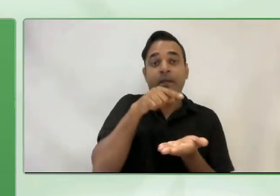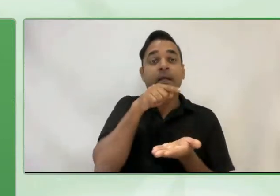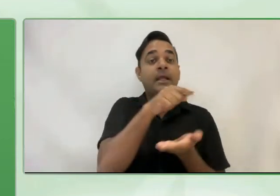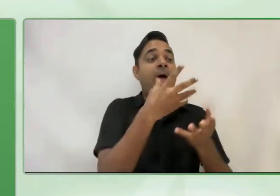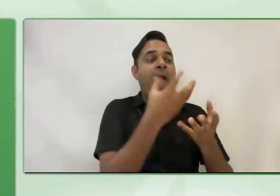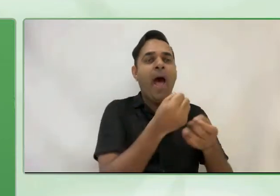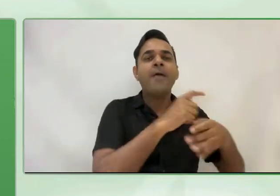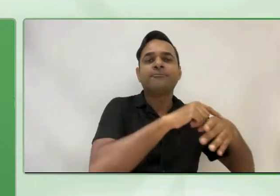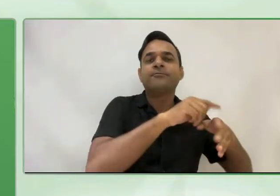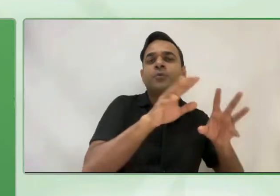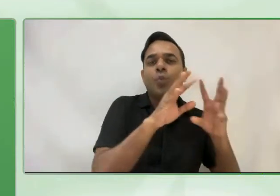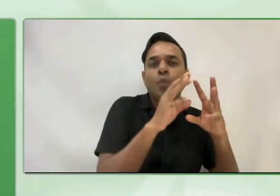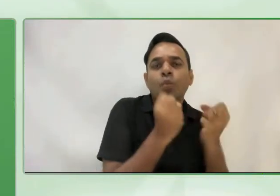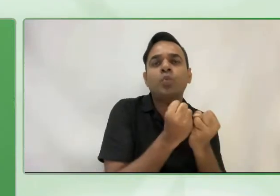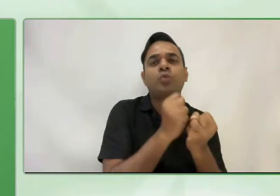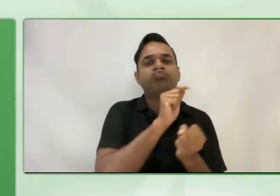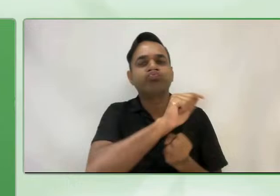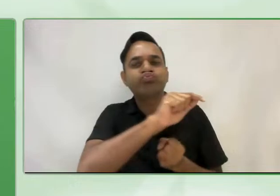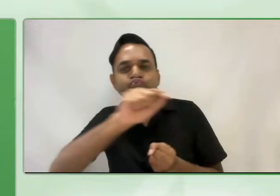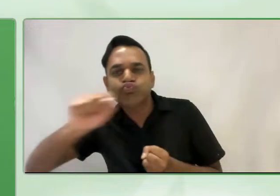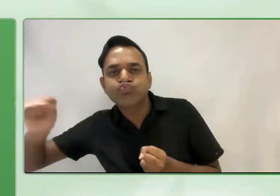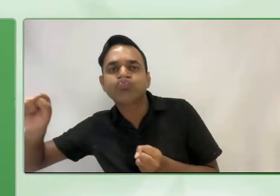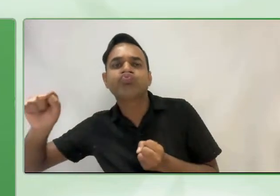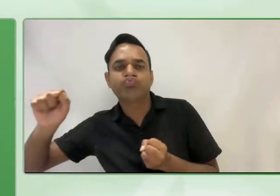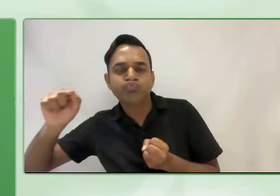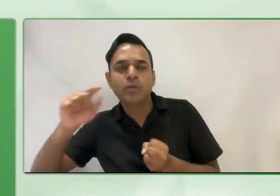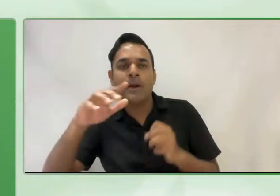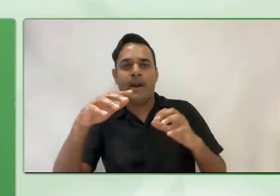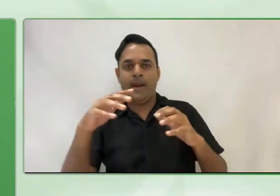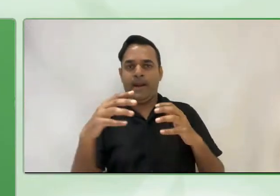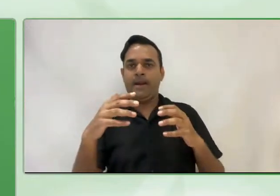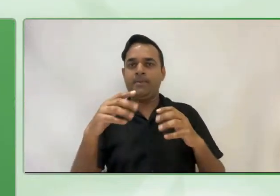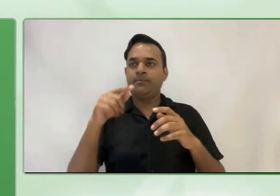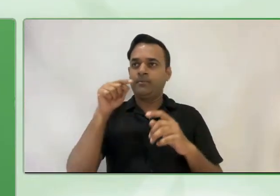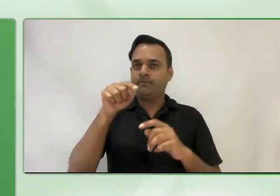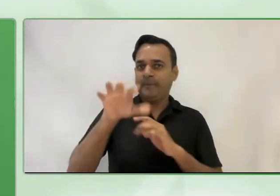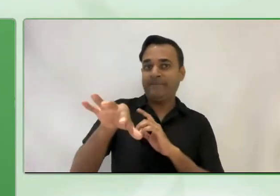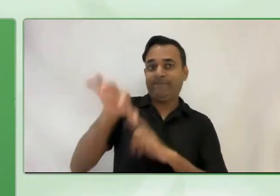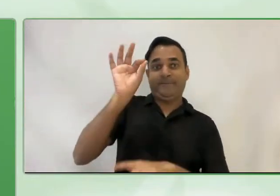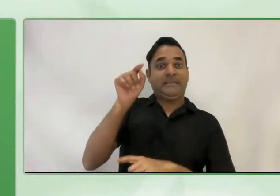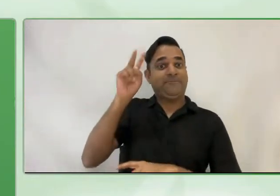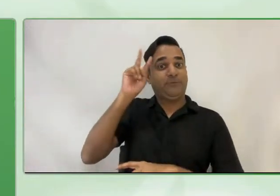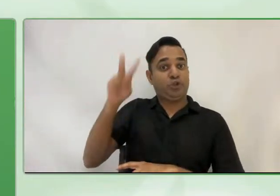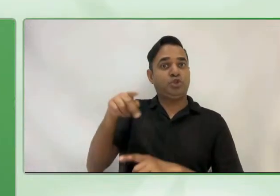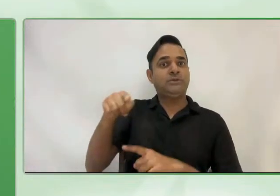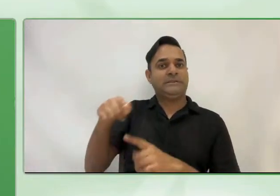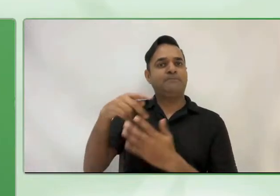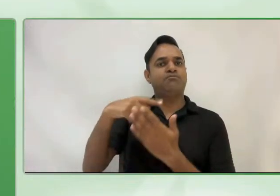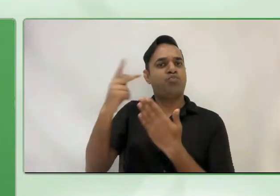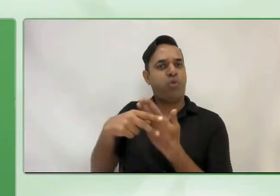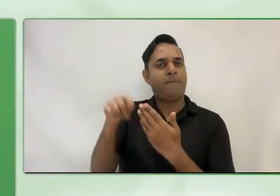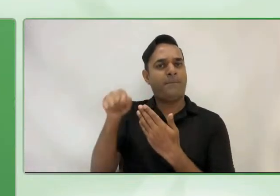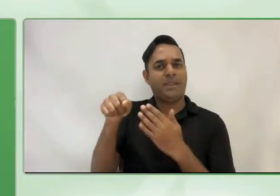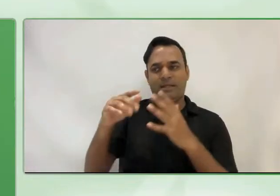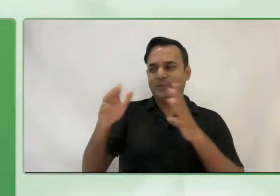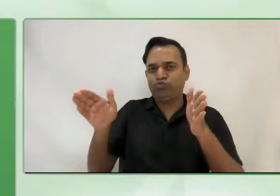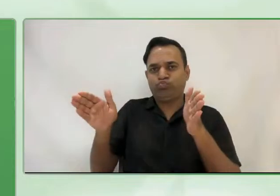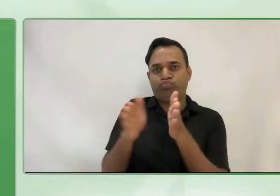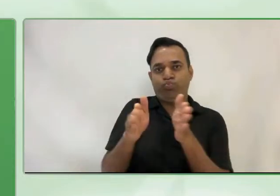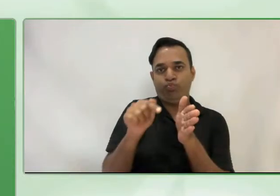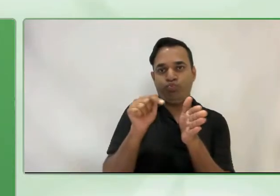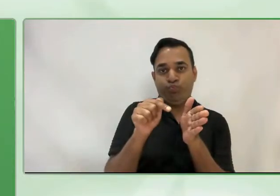Anna already said, we are collaborating also with Zero Project through the Discover Vienna program to invite